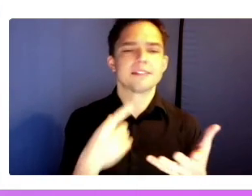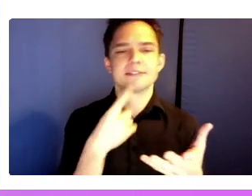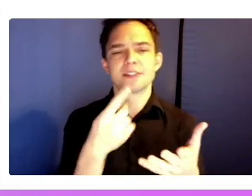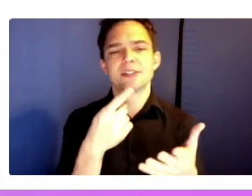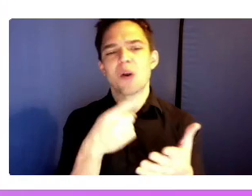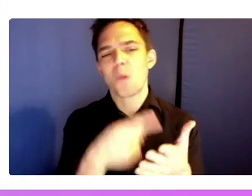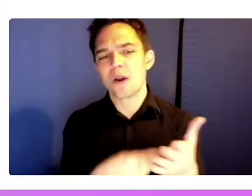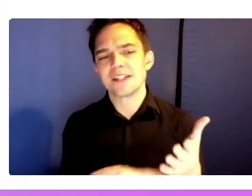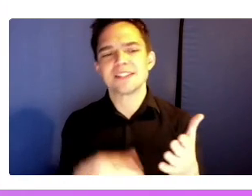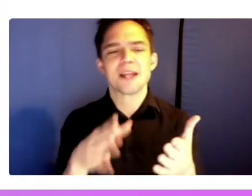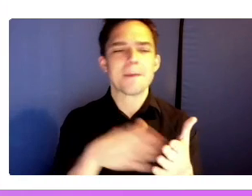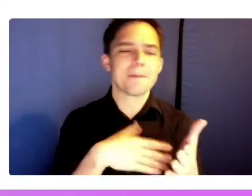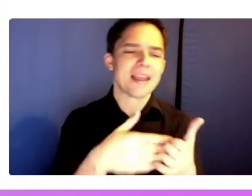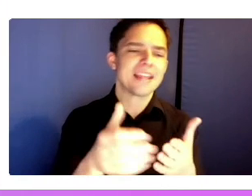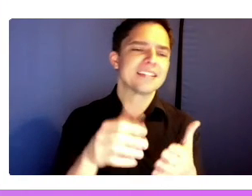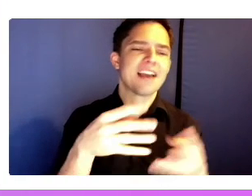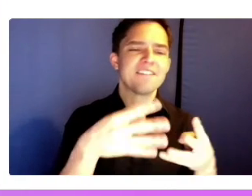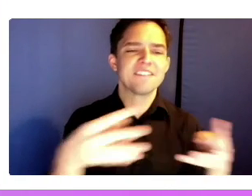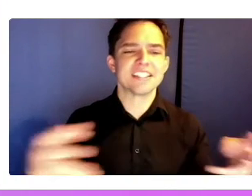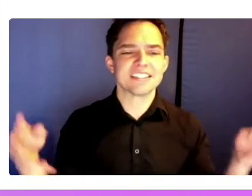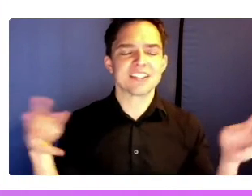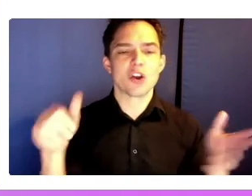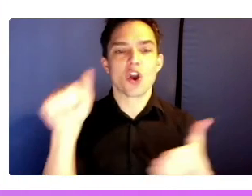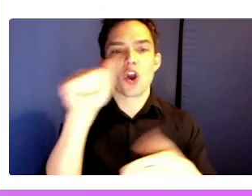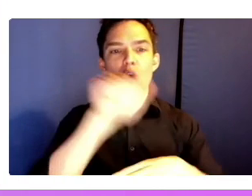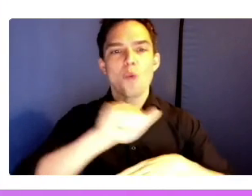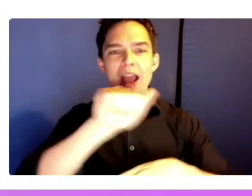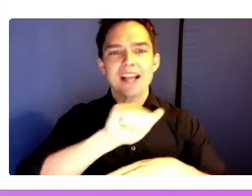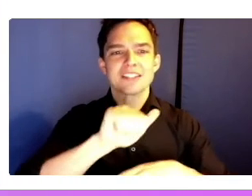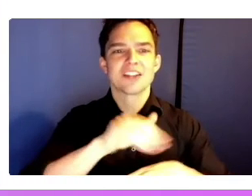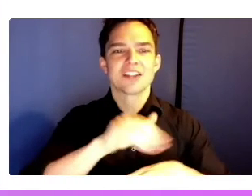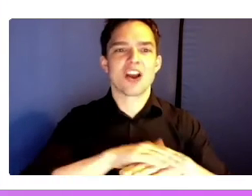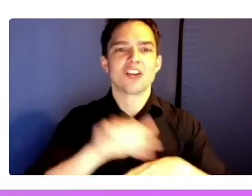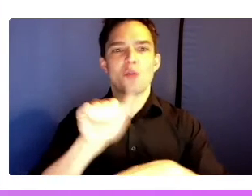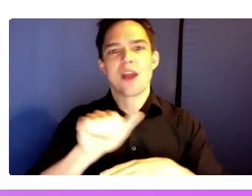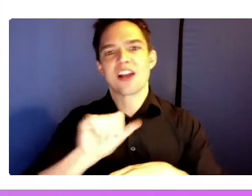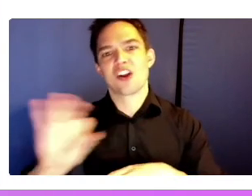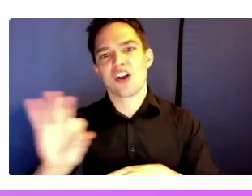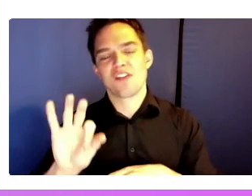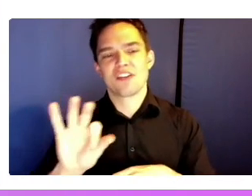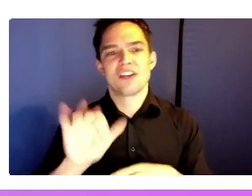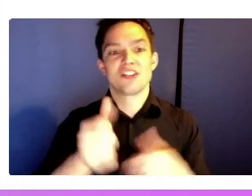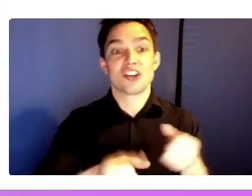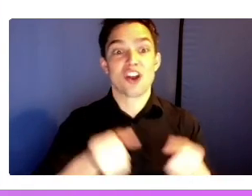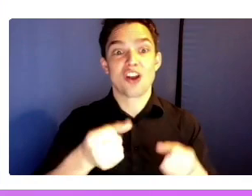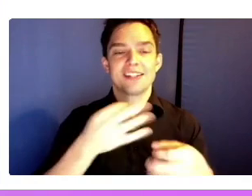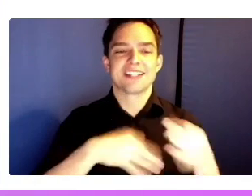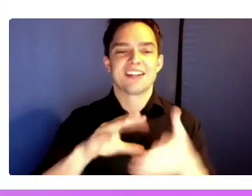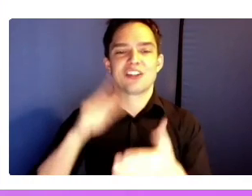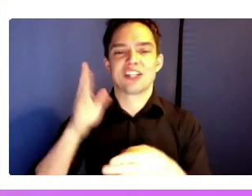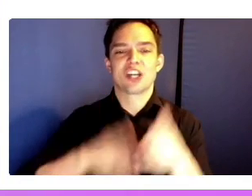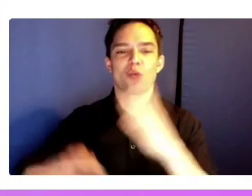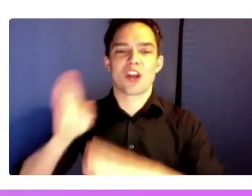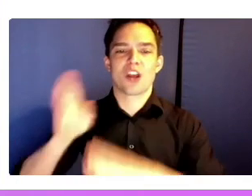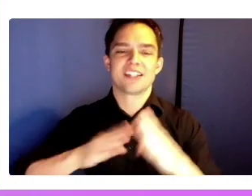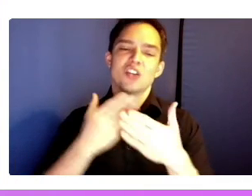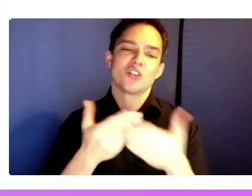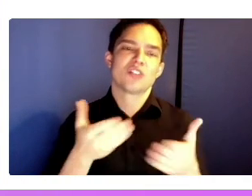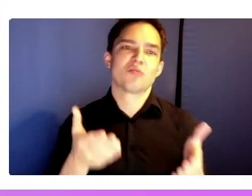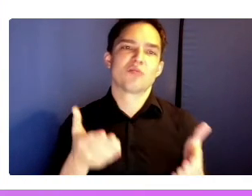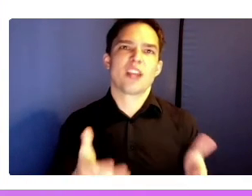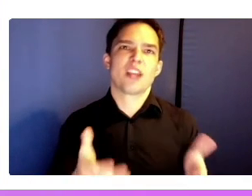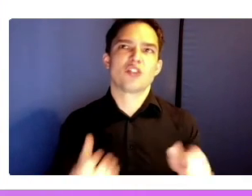or wax on, wax off the car instead of learning karate right now. So that might be a good way to approach it.